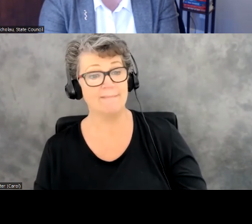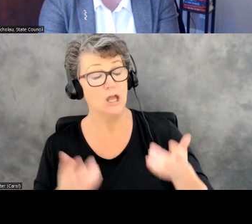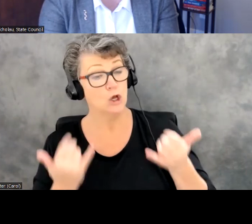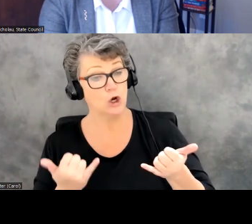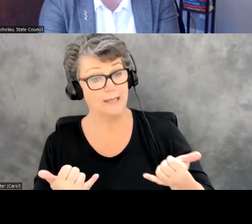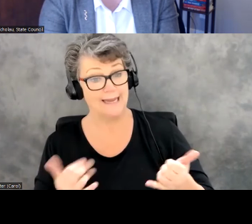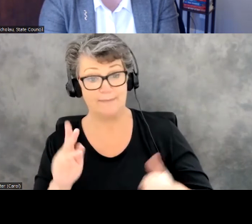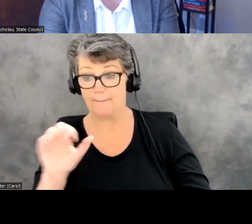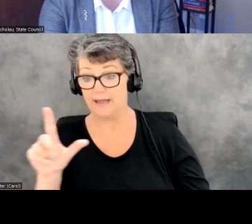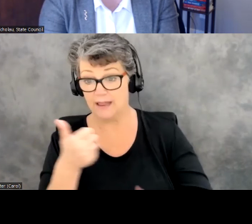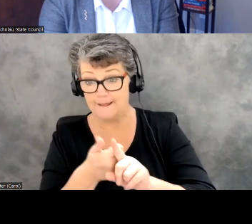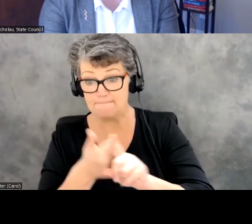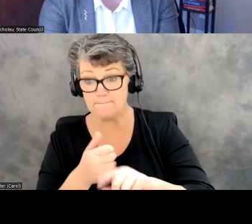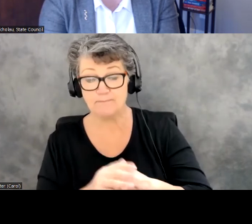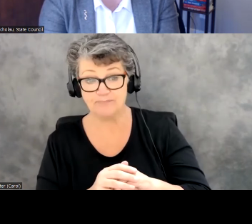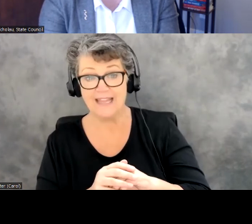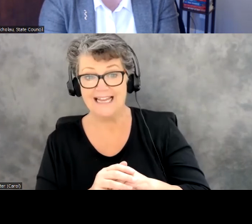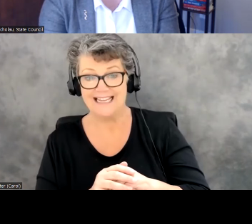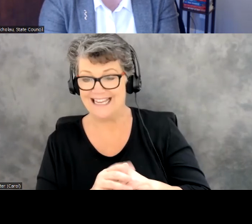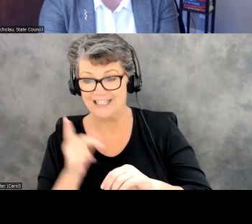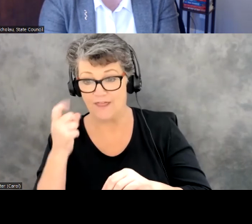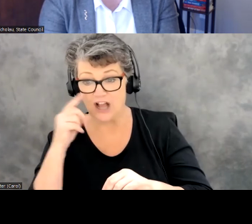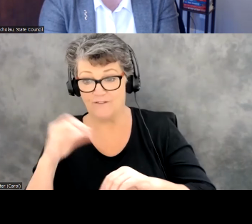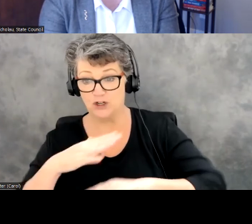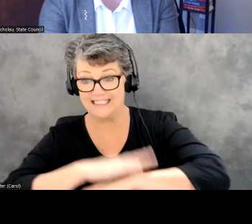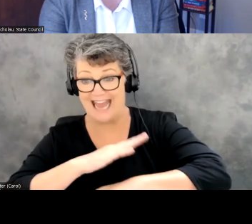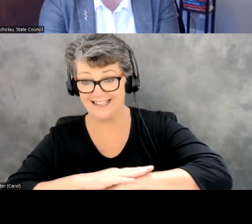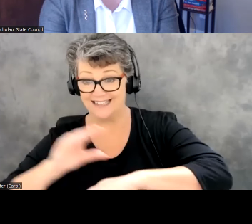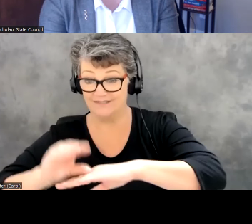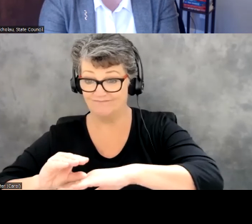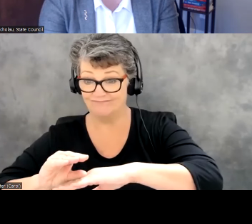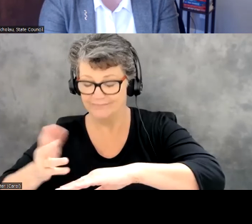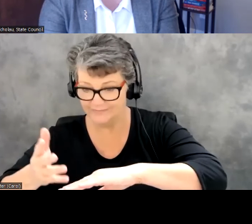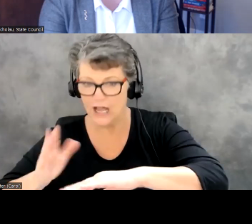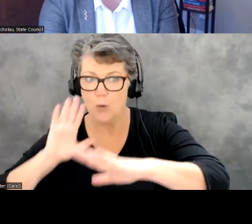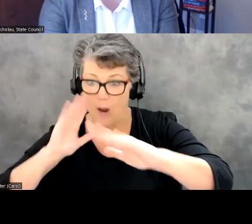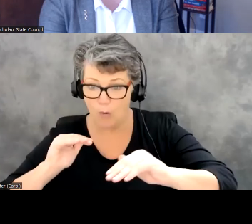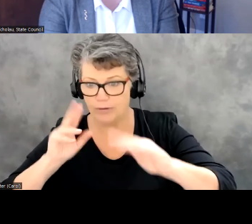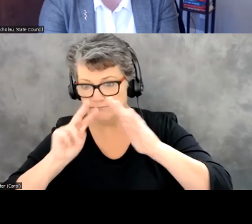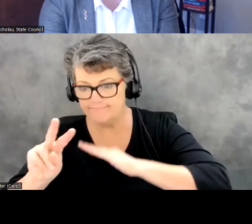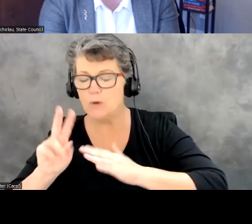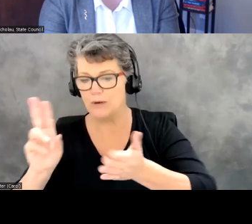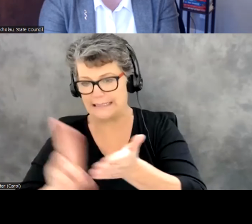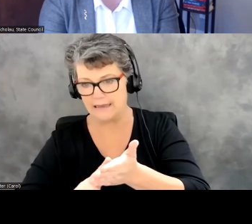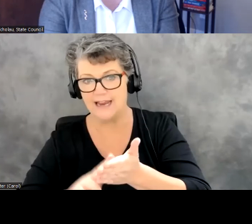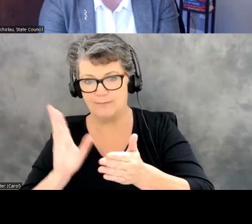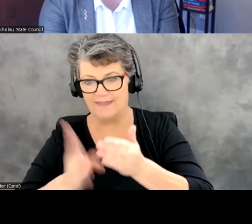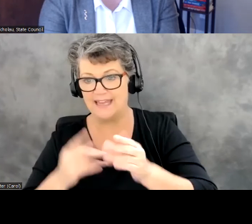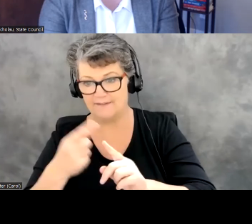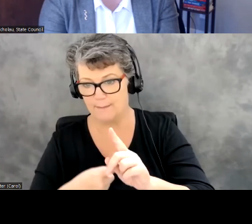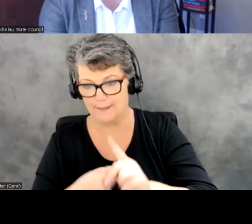Currently, the bill is sitting on the governor's desk, and we hope and expect that it will get signed by the end of the